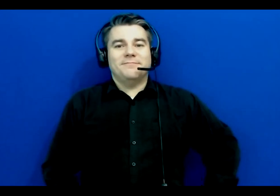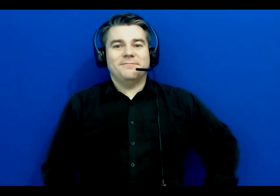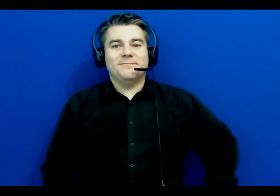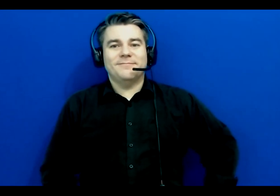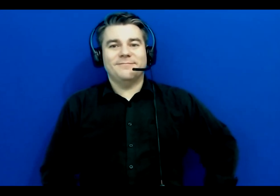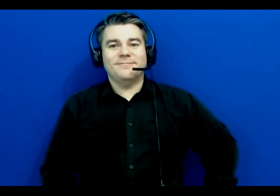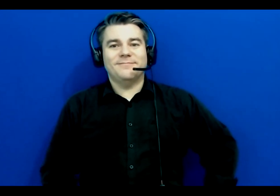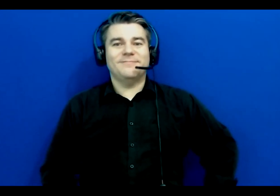Okay, let me. Oh.